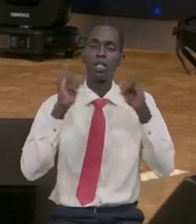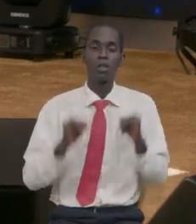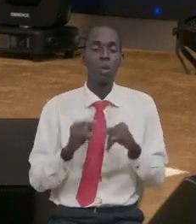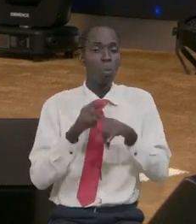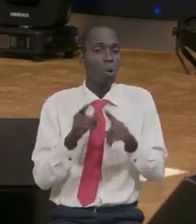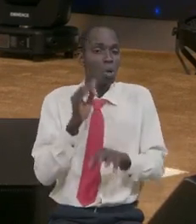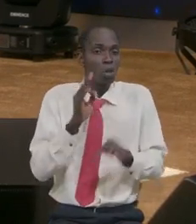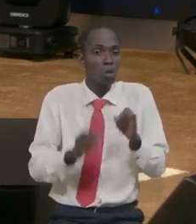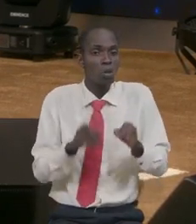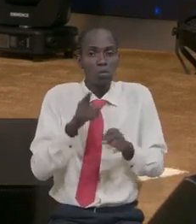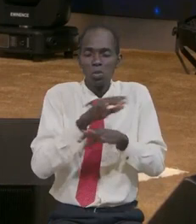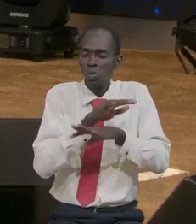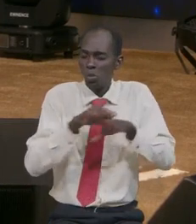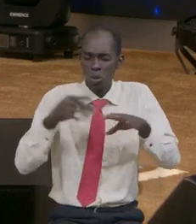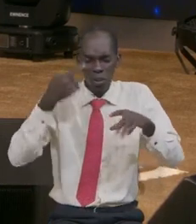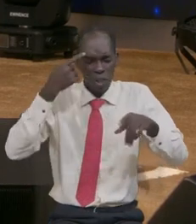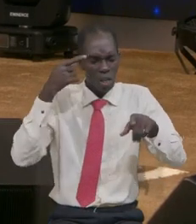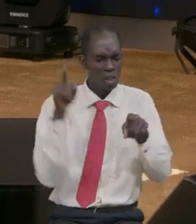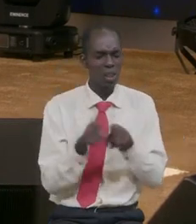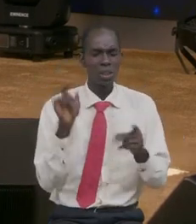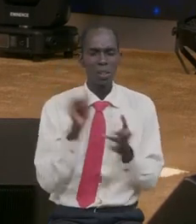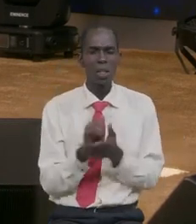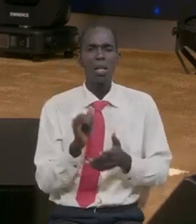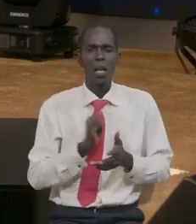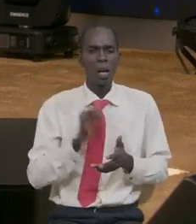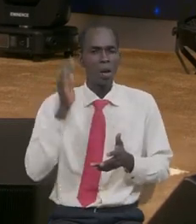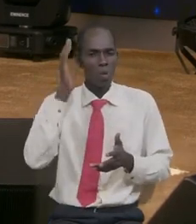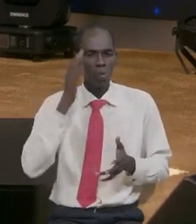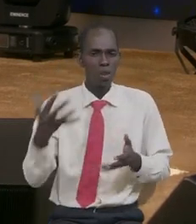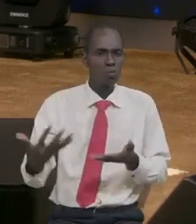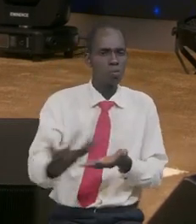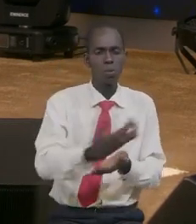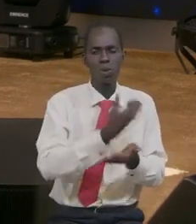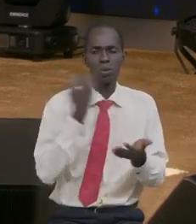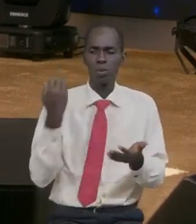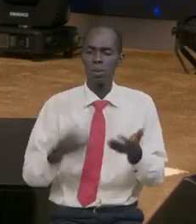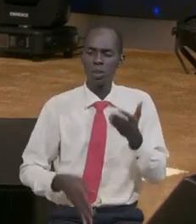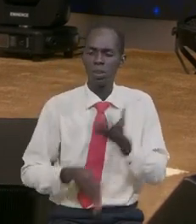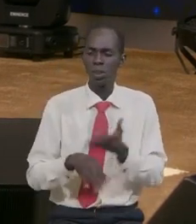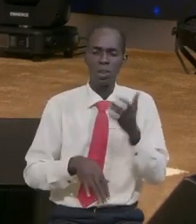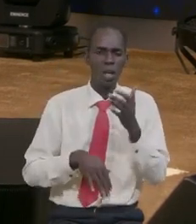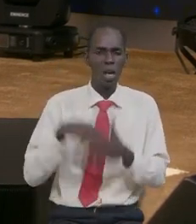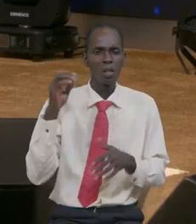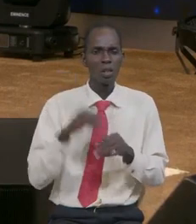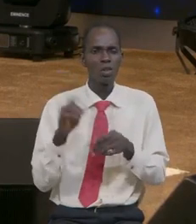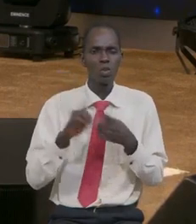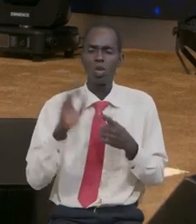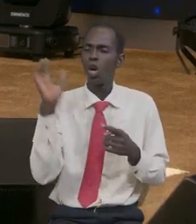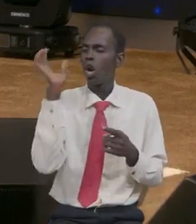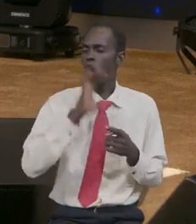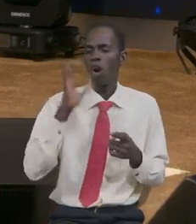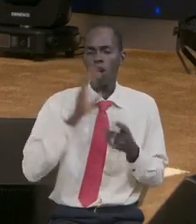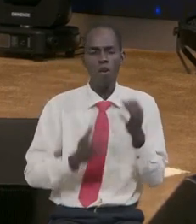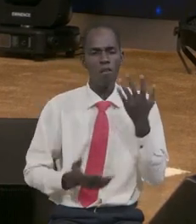if you don't reconsider your stand, I'll throw you the same hour into the fiery furnace. And who is that God that will deliver